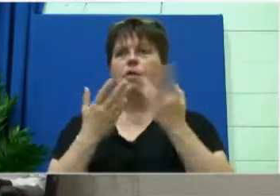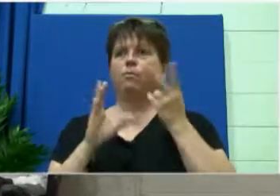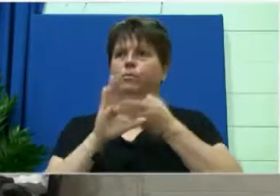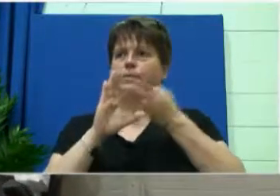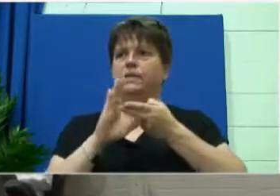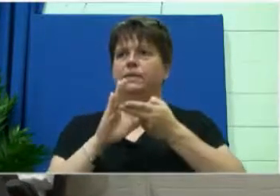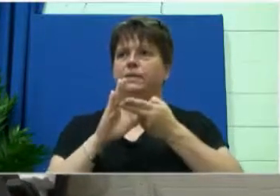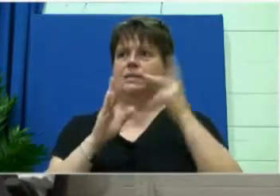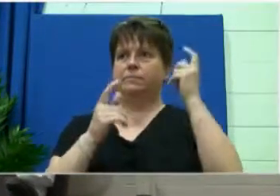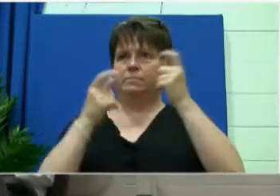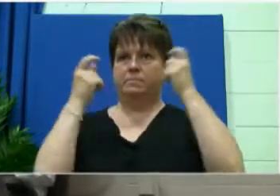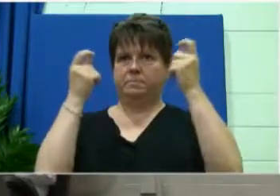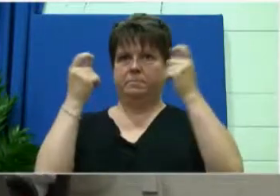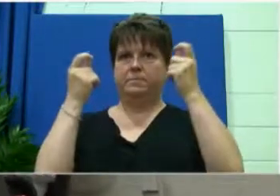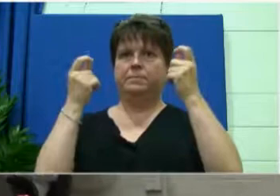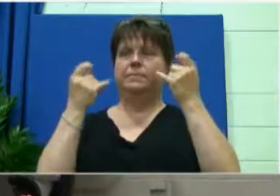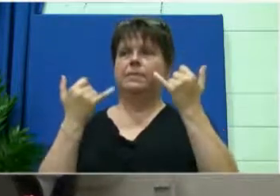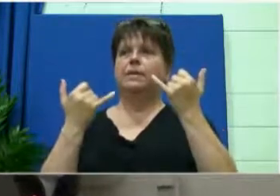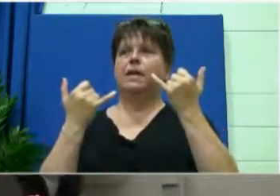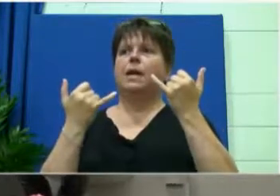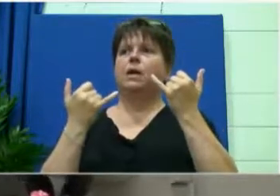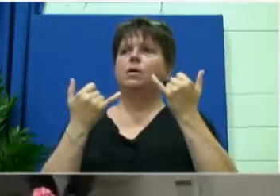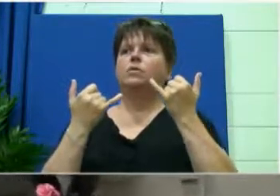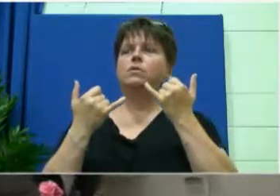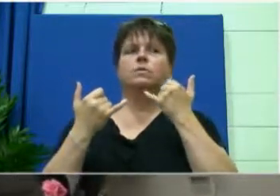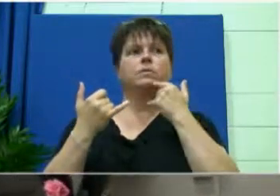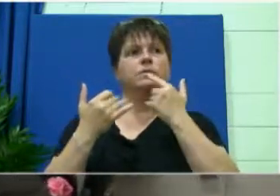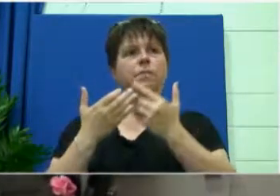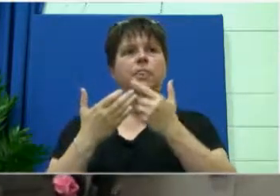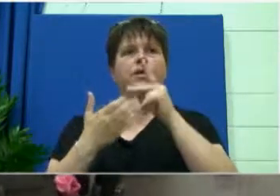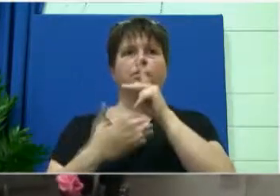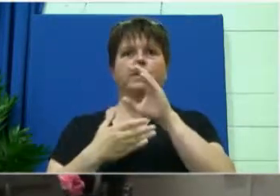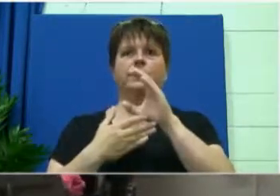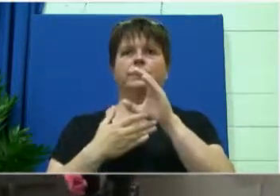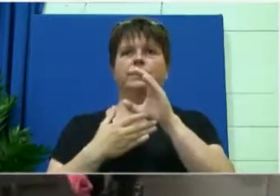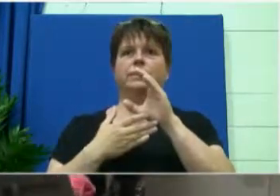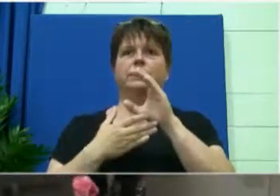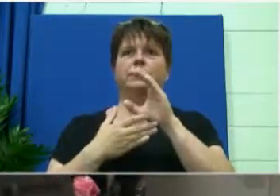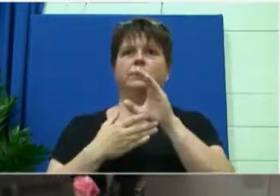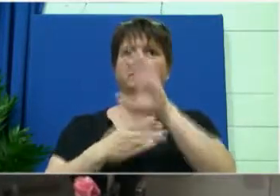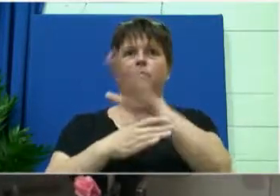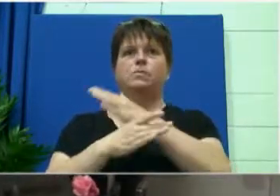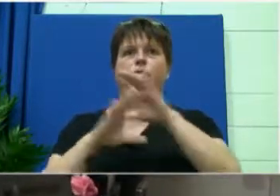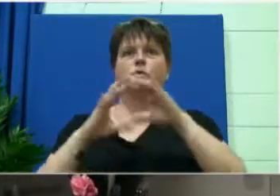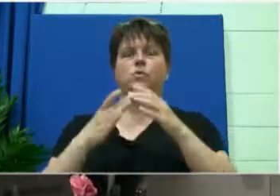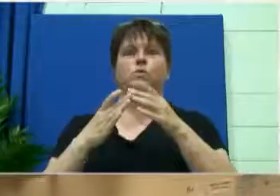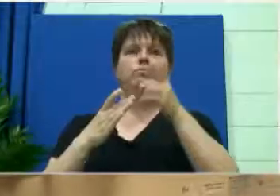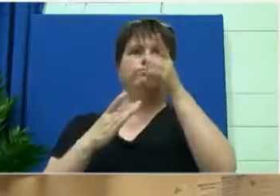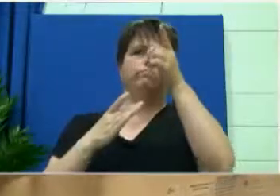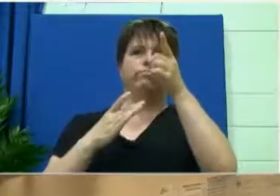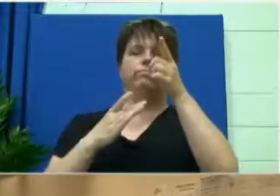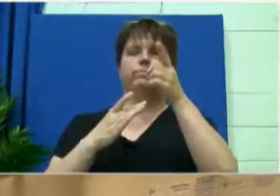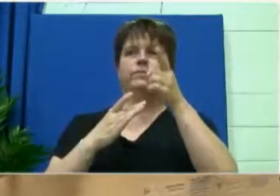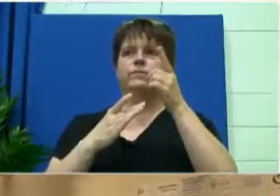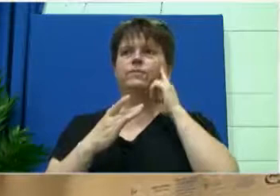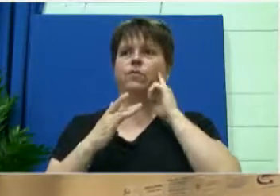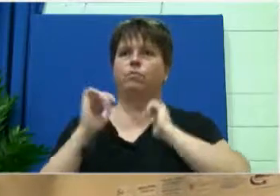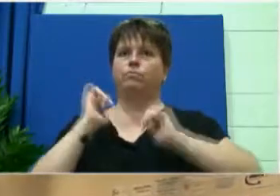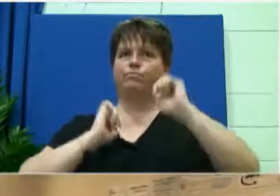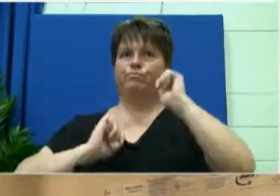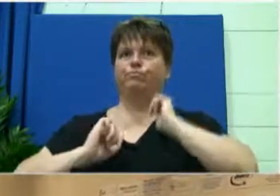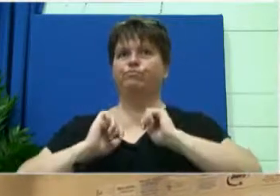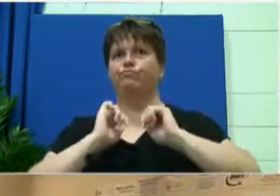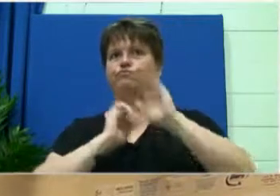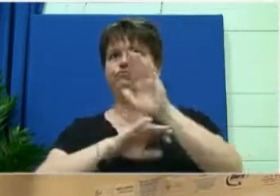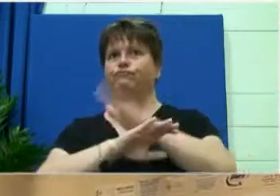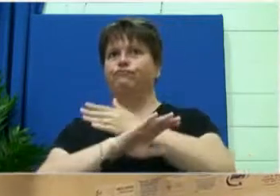annual commencement. Please join me in thanking the KC Brass Quintet, directed by Professor Cliff Jordan, for